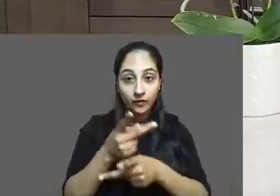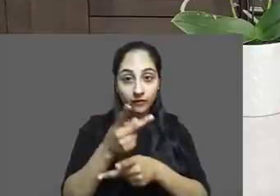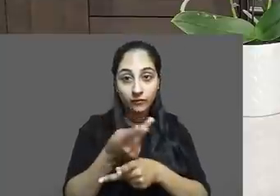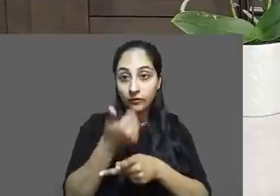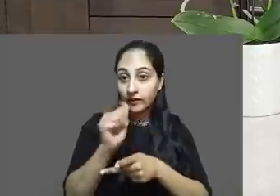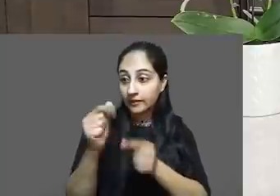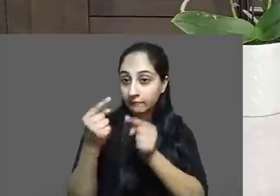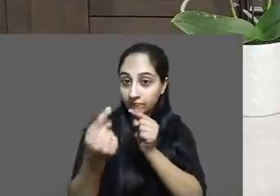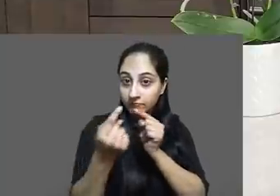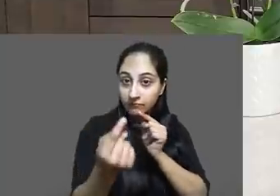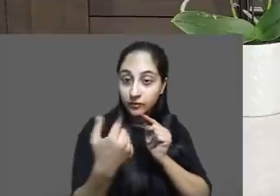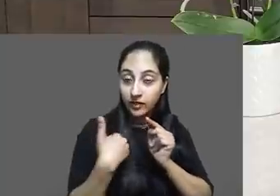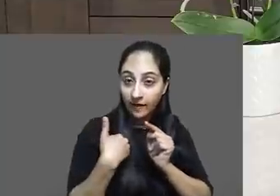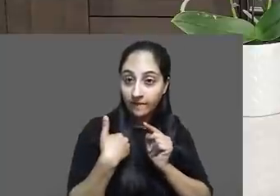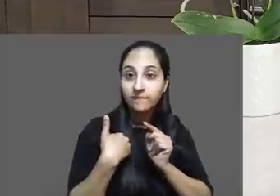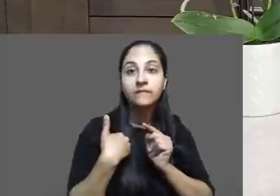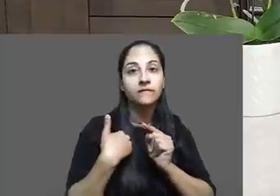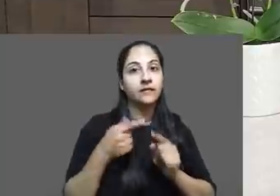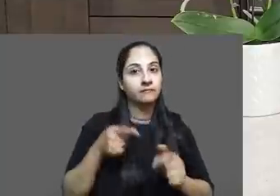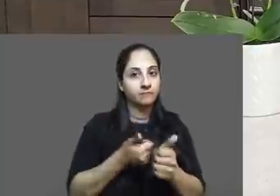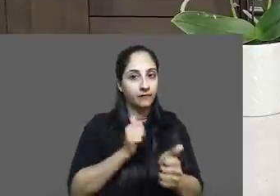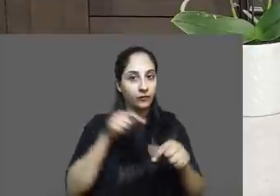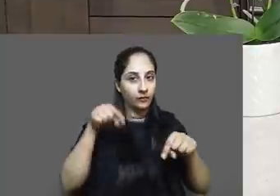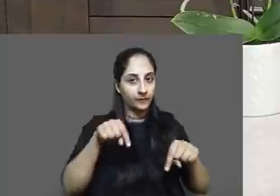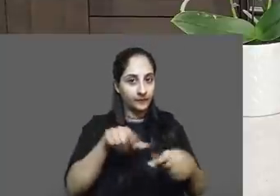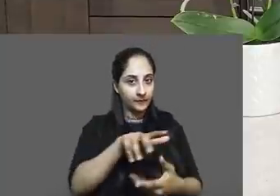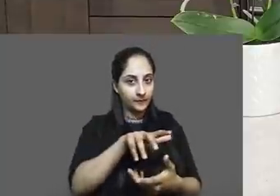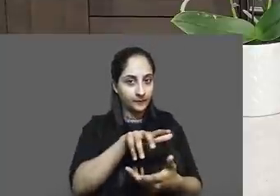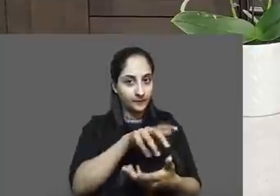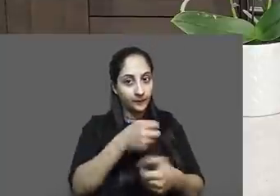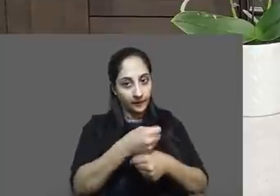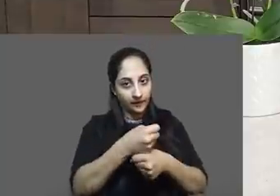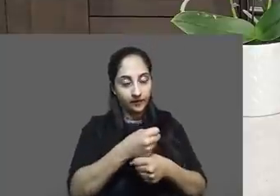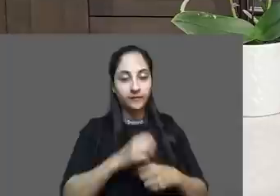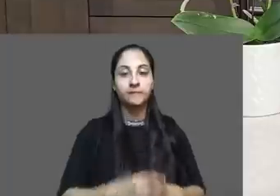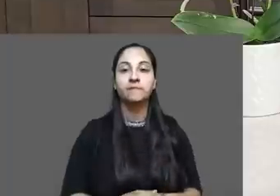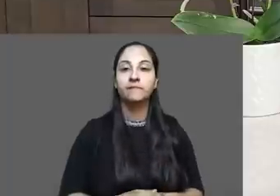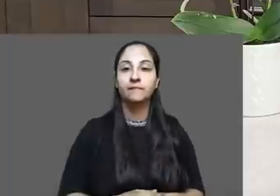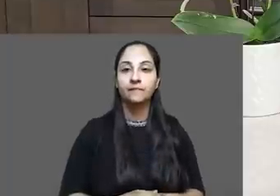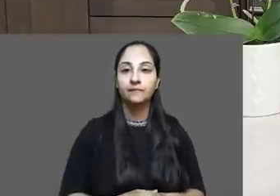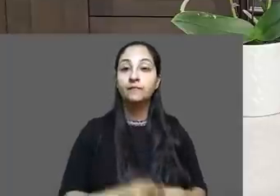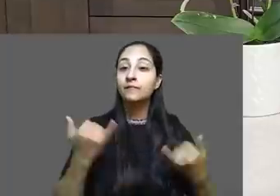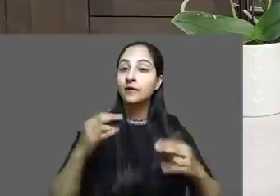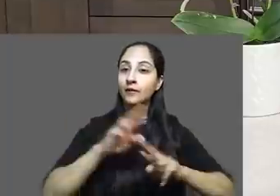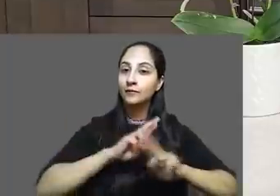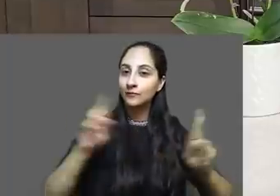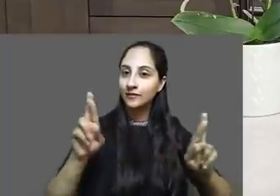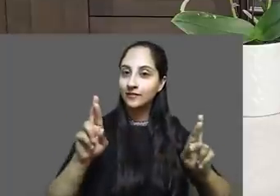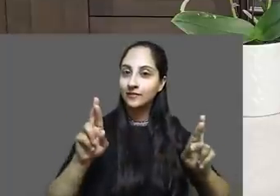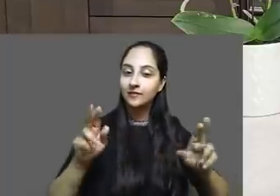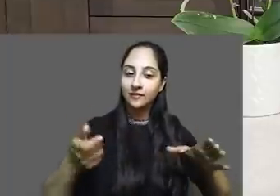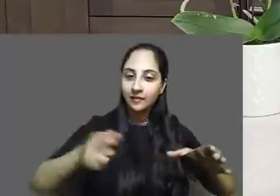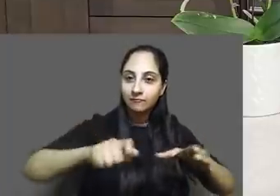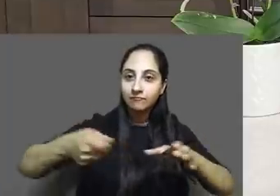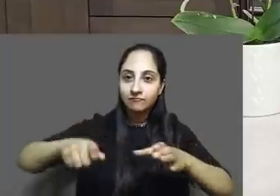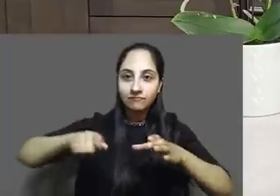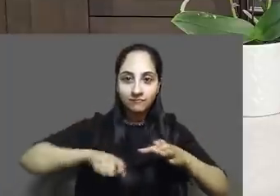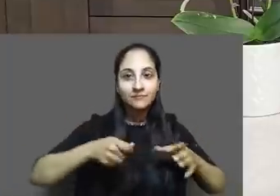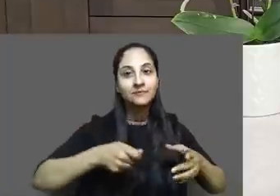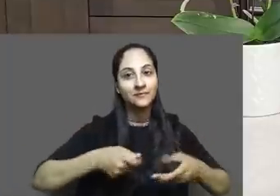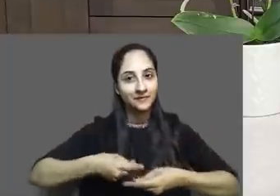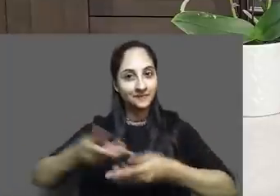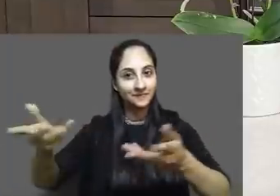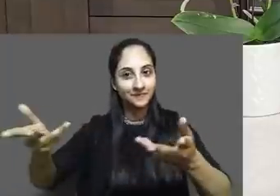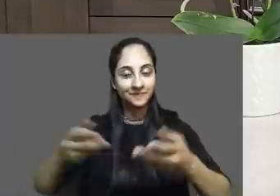a serving with a lot of nuts, so please be mindful of whoever has nuts allergy. So now our haftmewa is ready to be